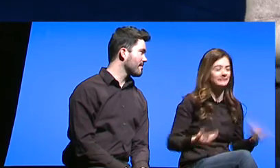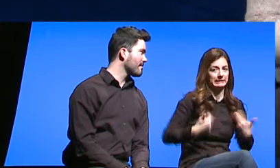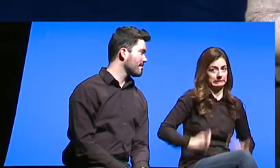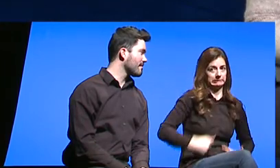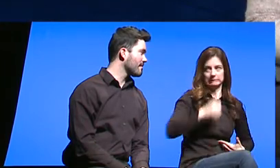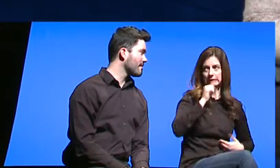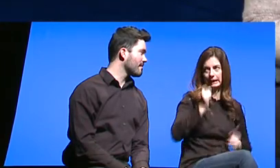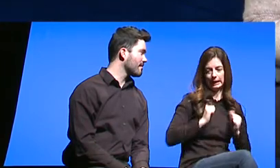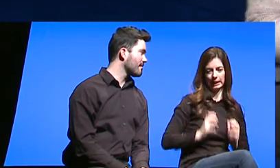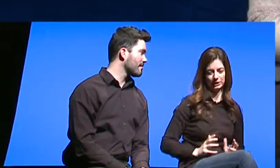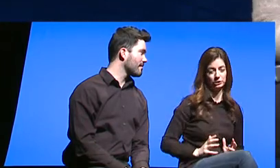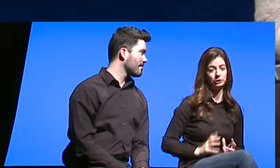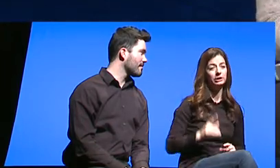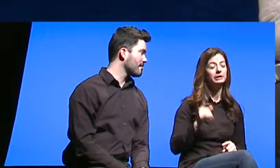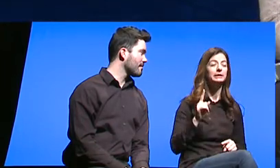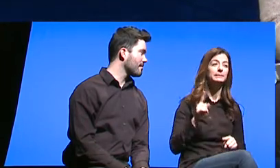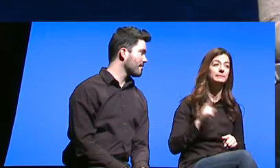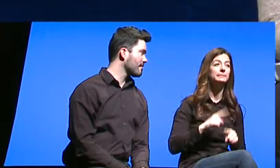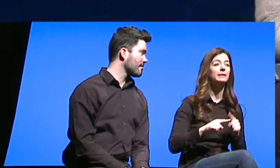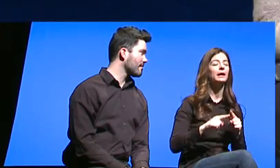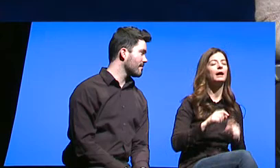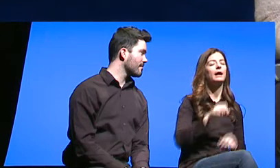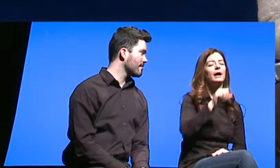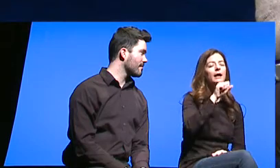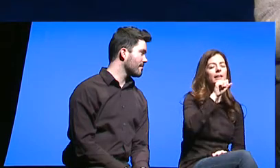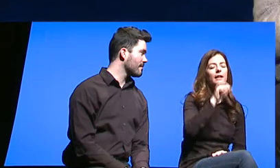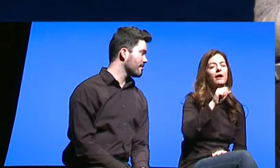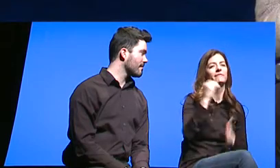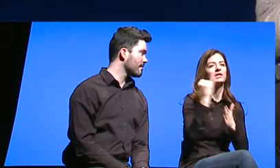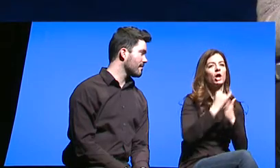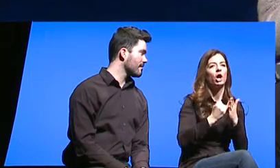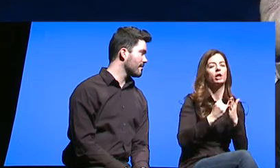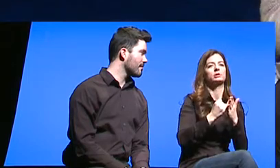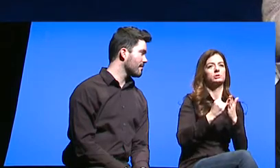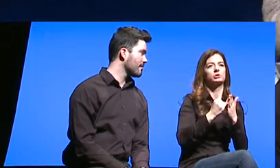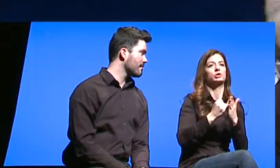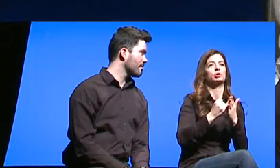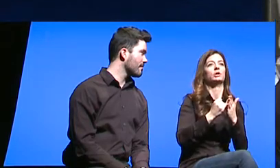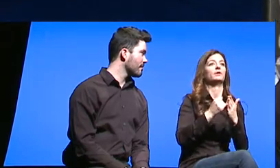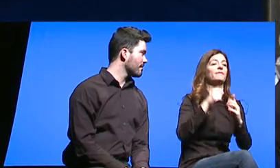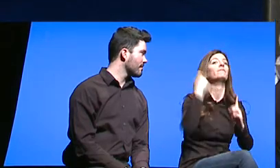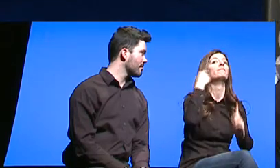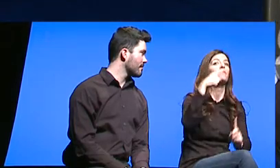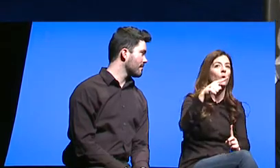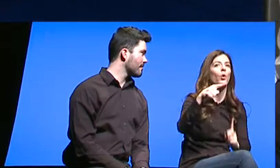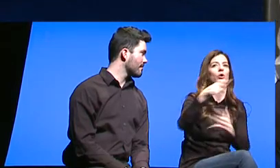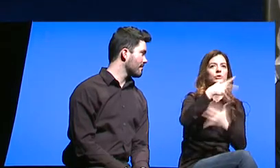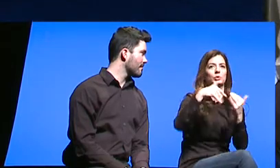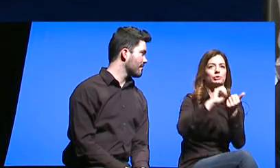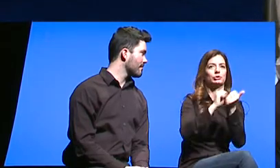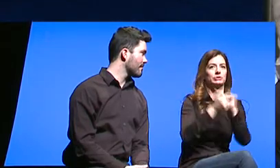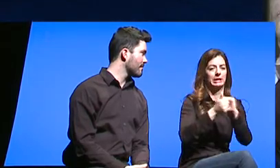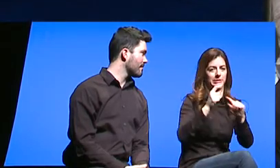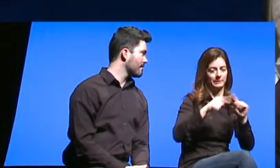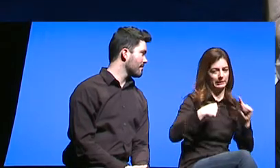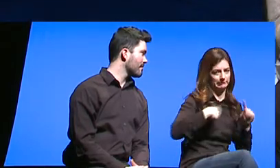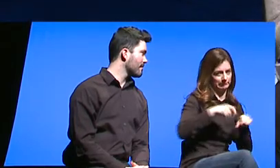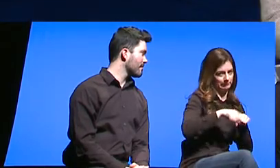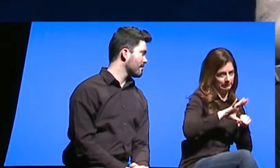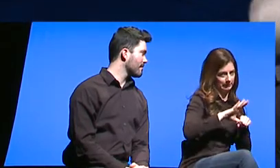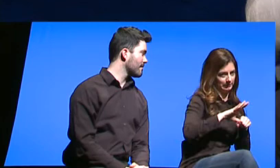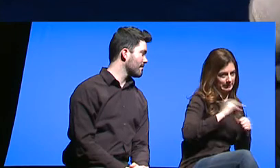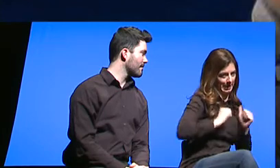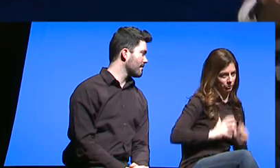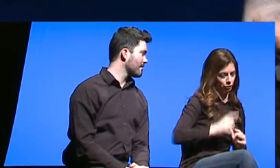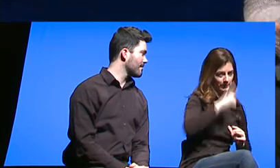an actor. I actually really love the arts for social change, but have never been able to be an actor because I could never memorize